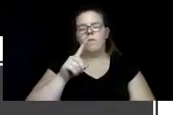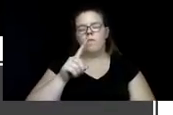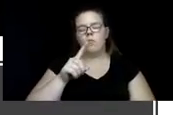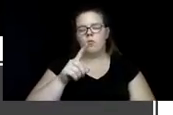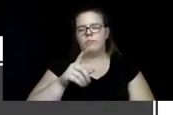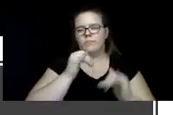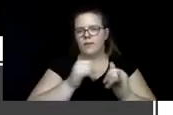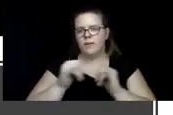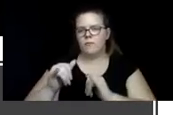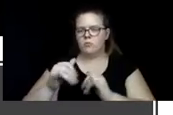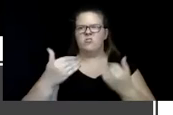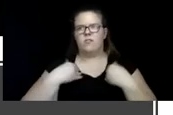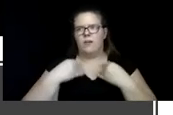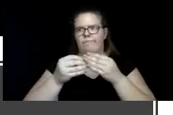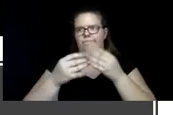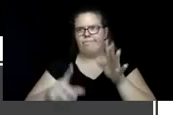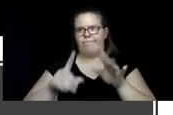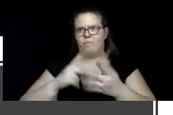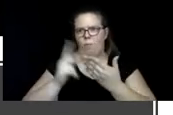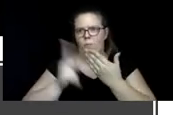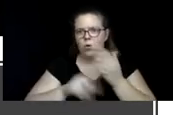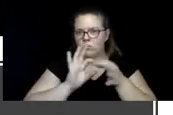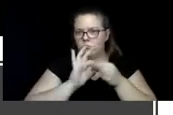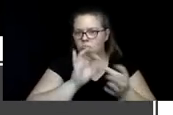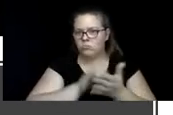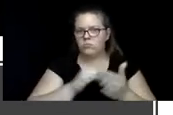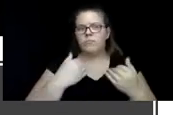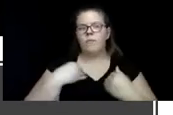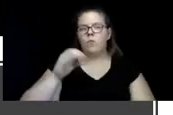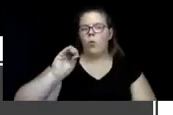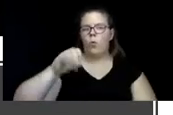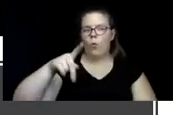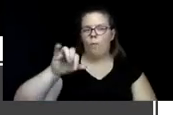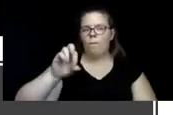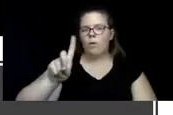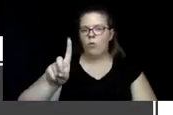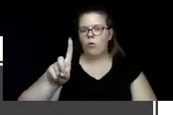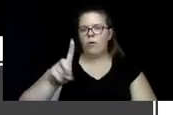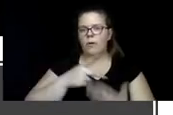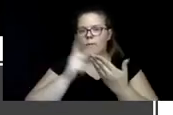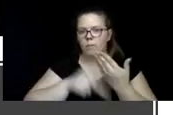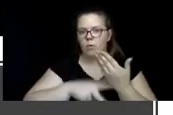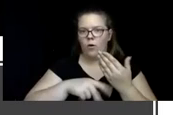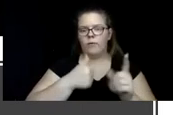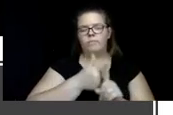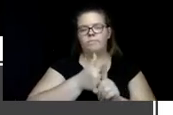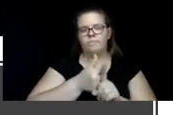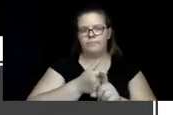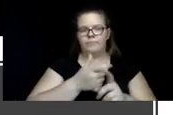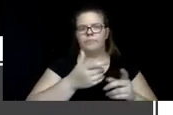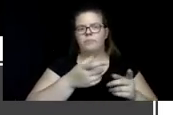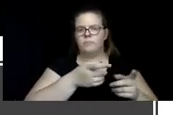of different substance abuse treatment programs too. We have an opioid program, which a managed